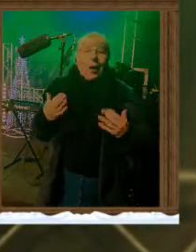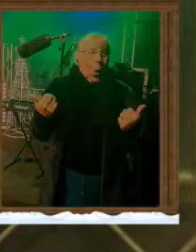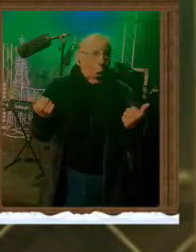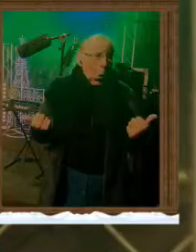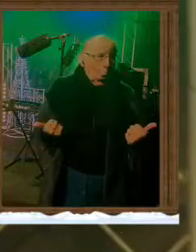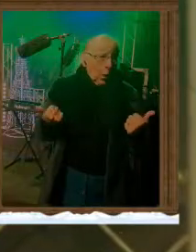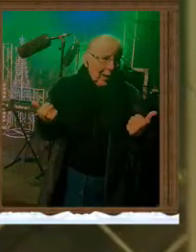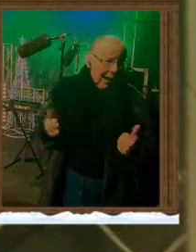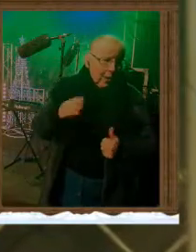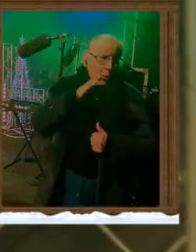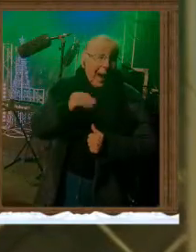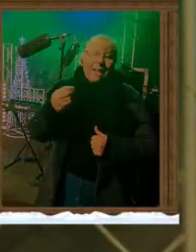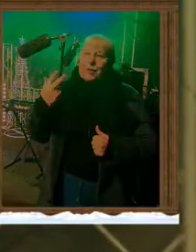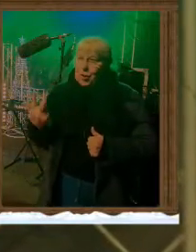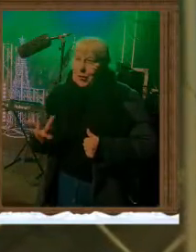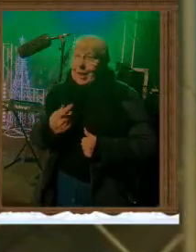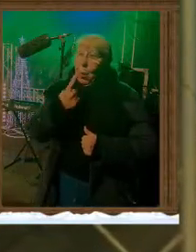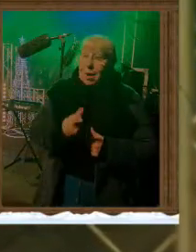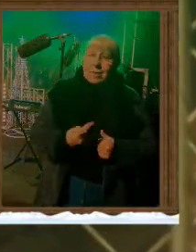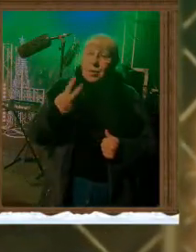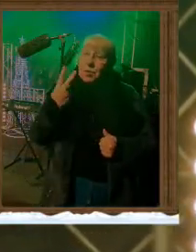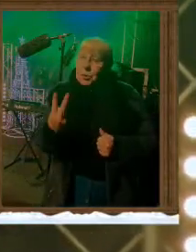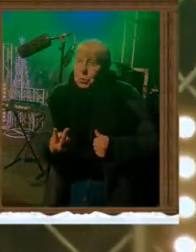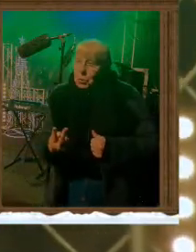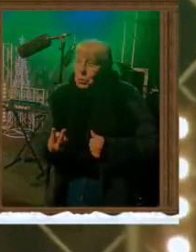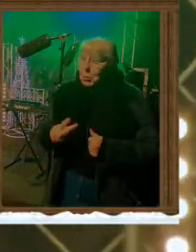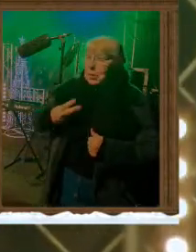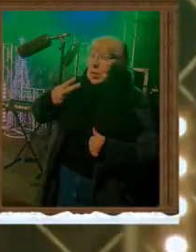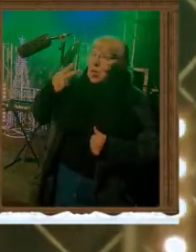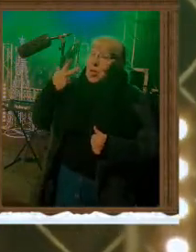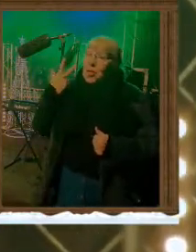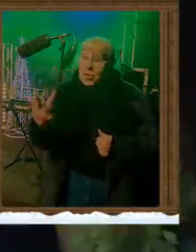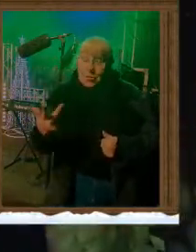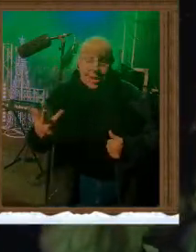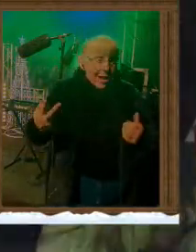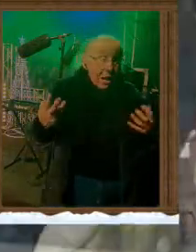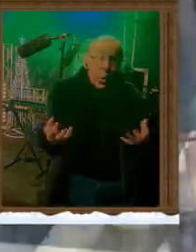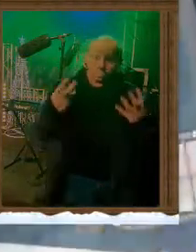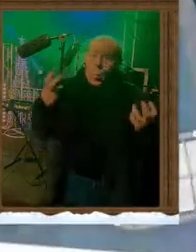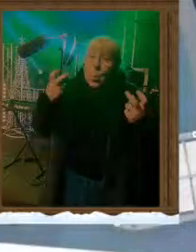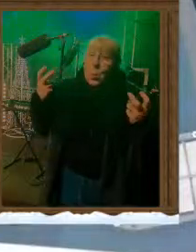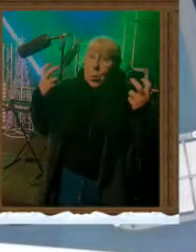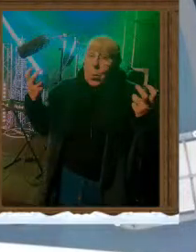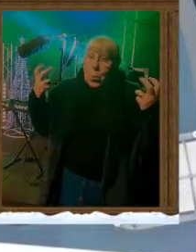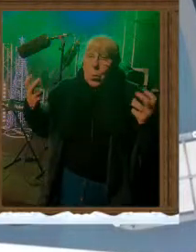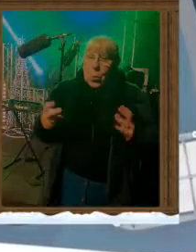Okay, on the count of three. One, two, three.